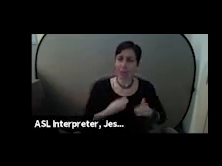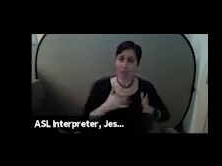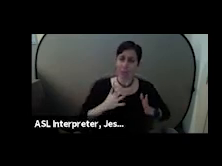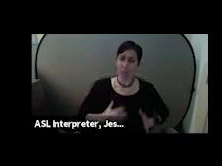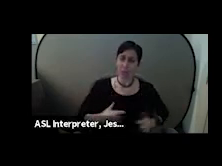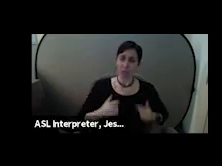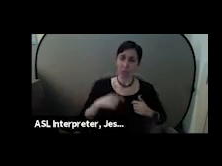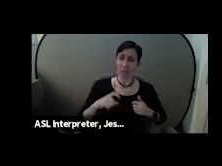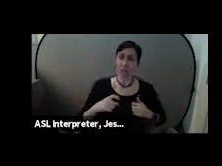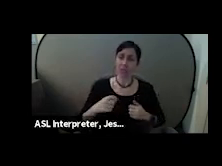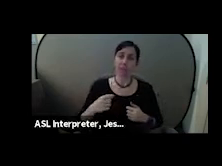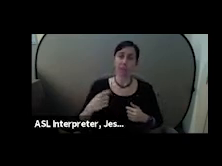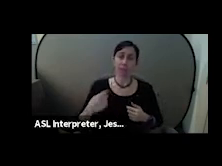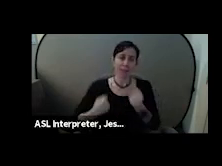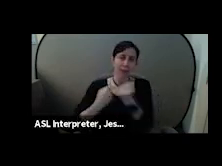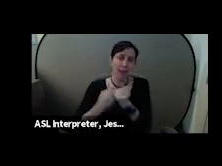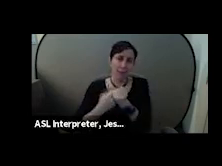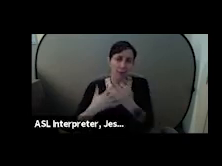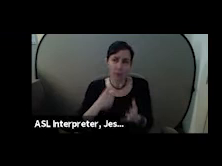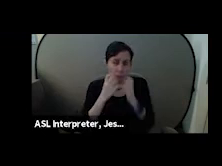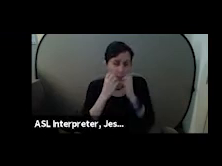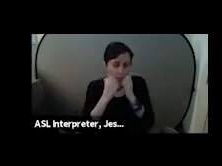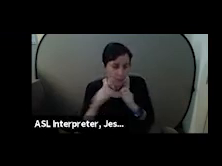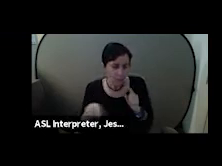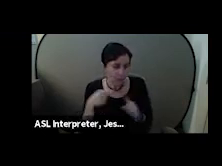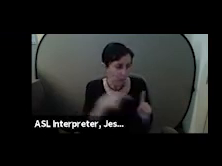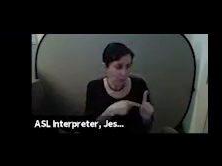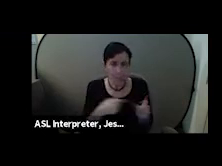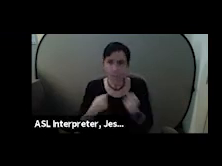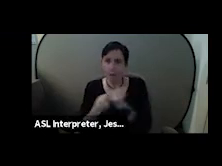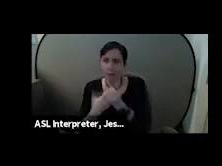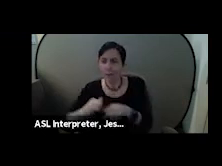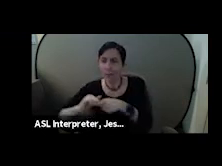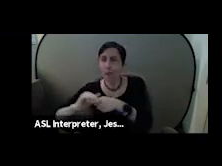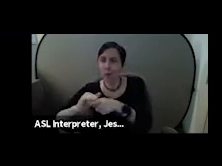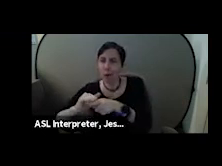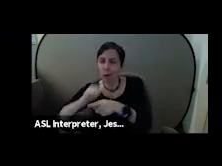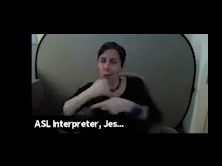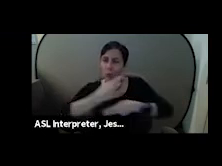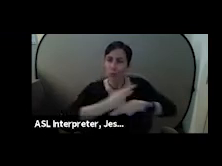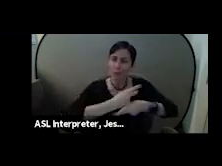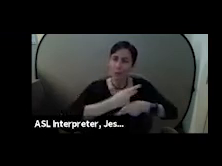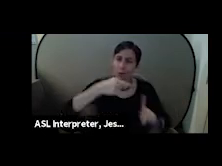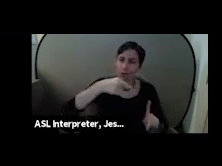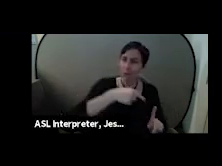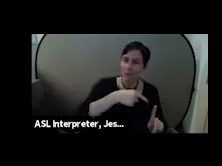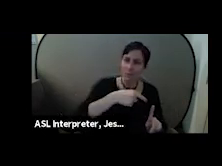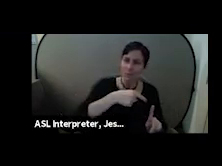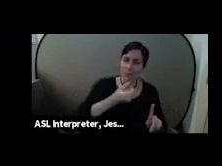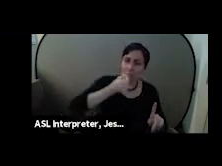a loving advocate who can train their caregivers in the care facility